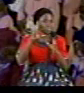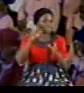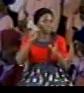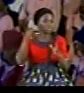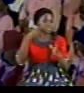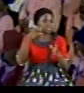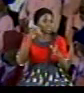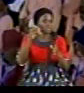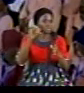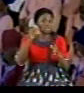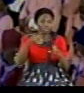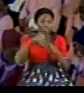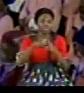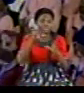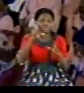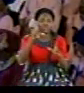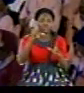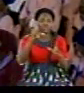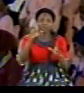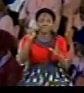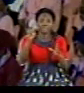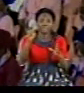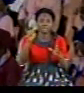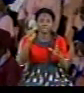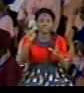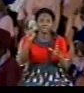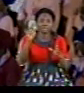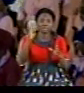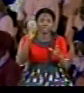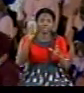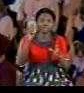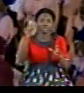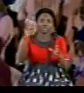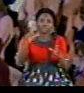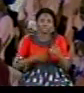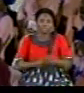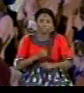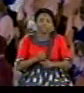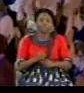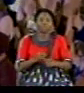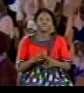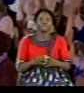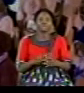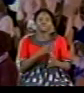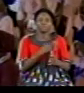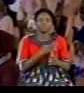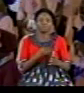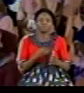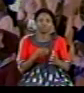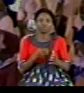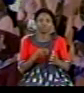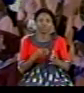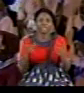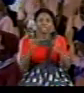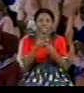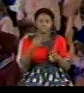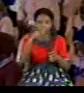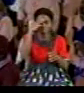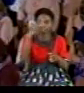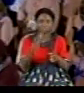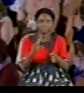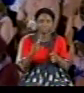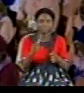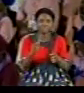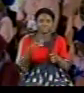doctors reported that there was blood disorder and other diagnoses. But as the man of God began